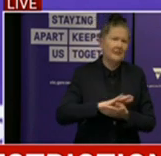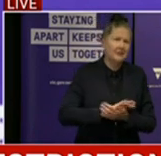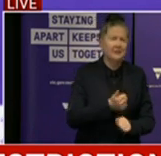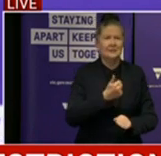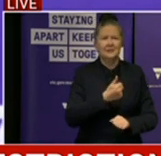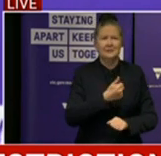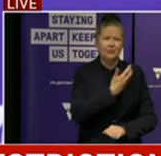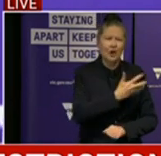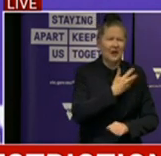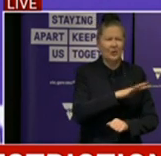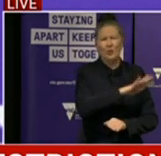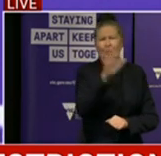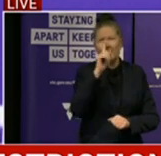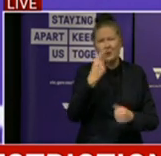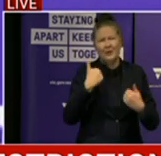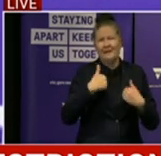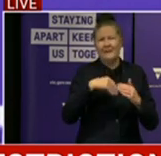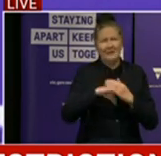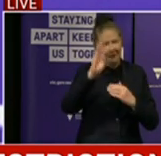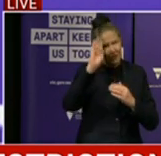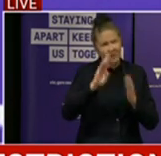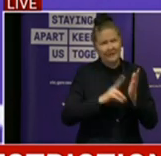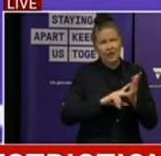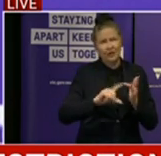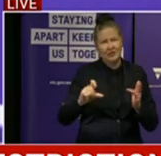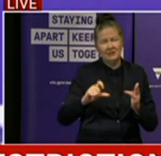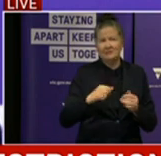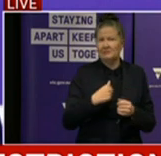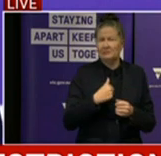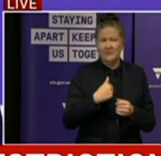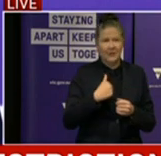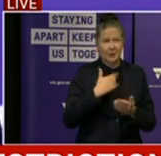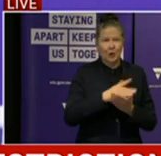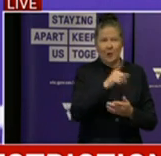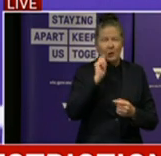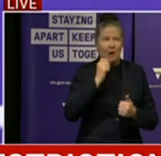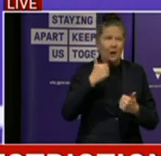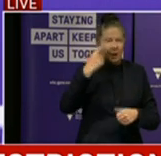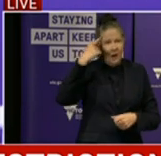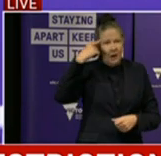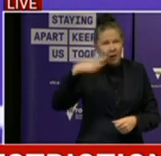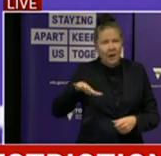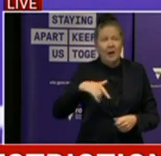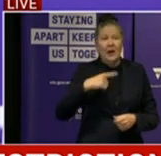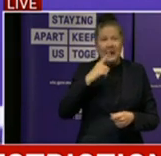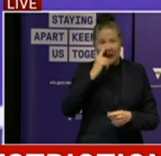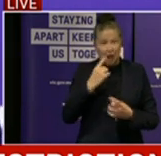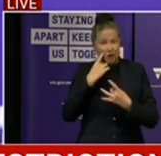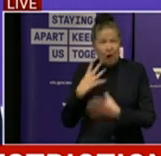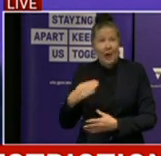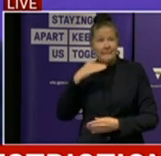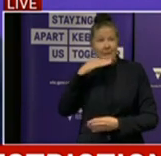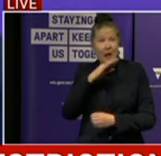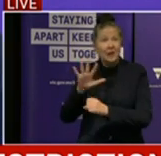regional Victorians have done. This will be welcomed, I'm sure, and there's no greater evidence to the people of Melbourne that these